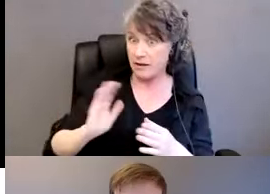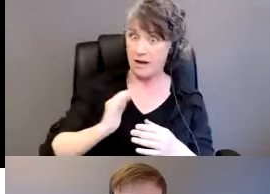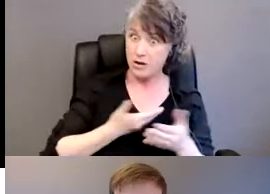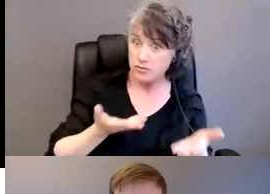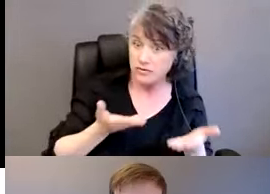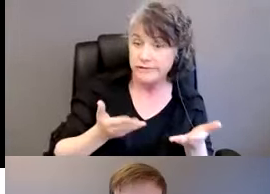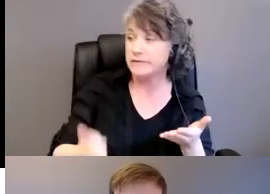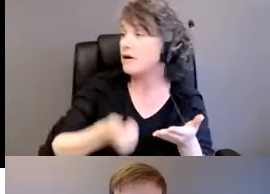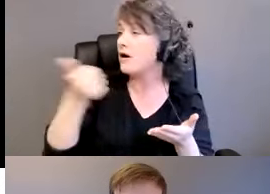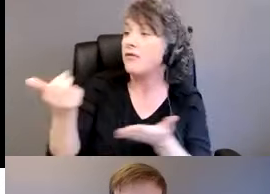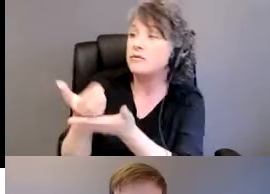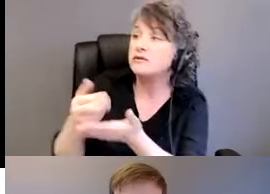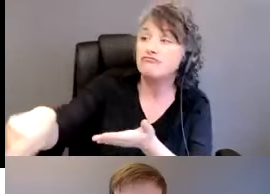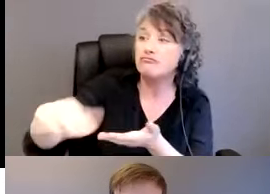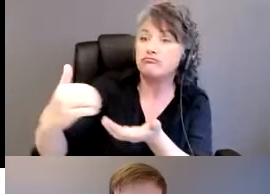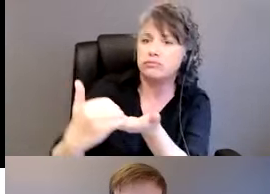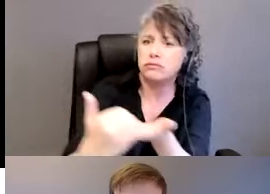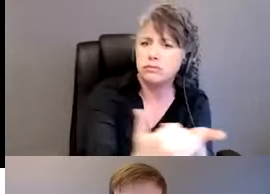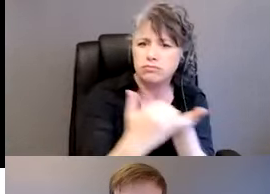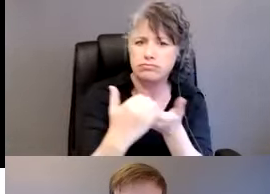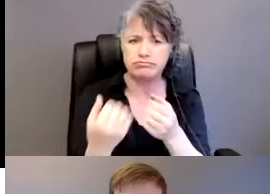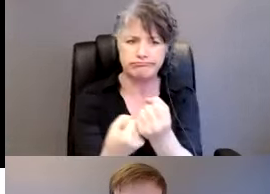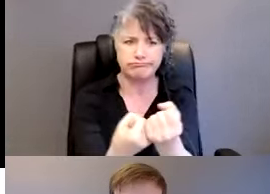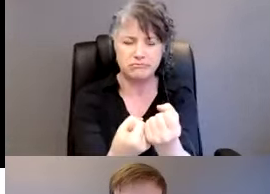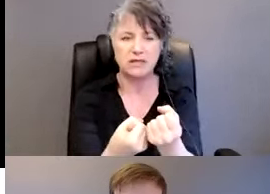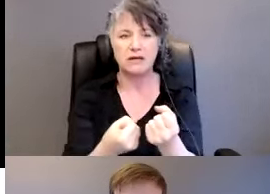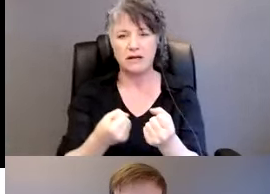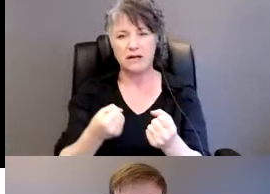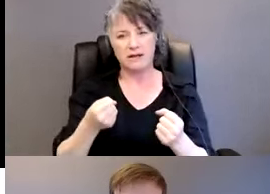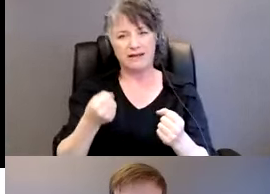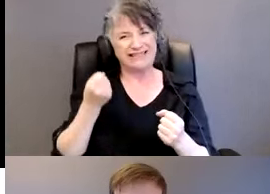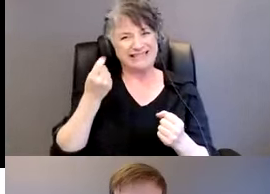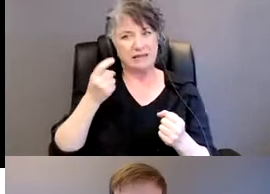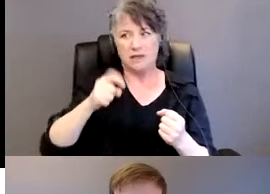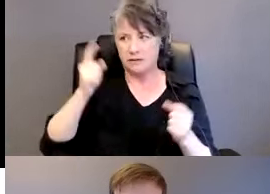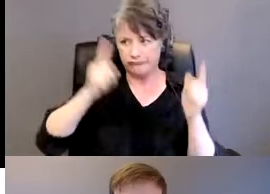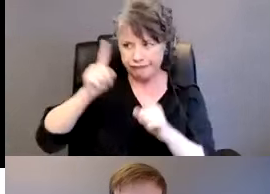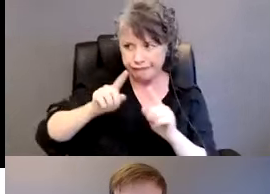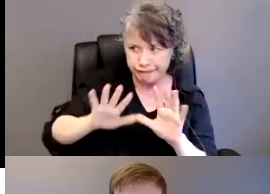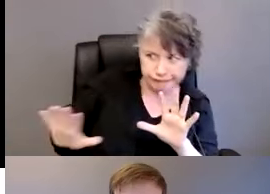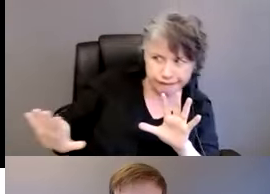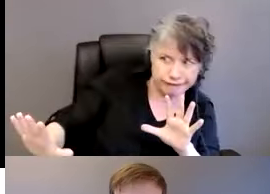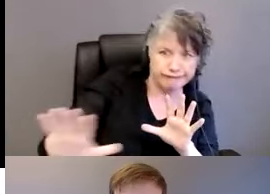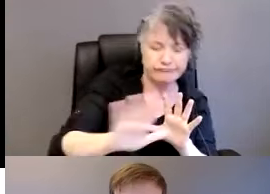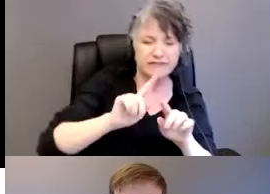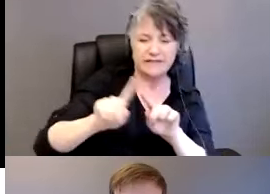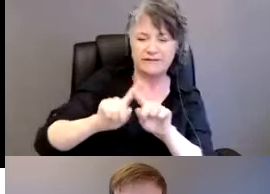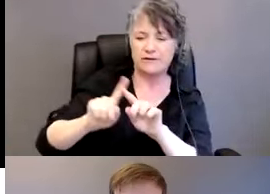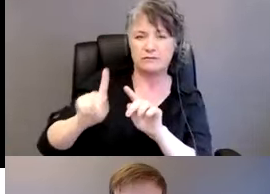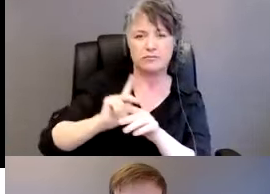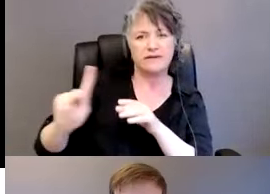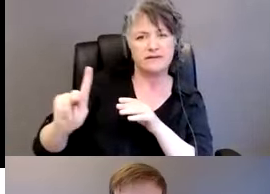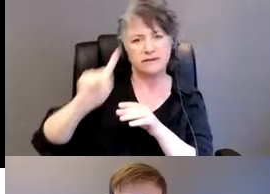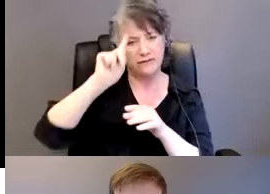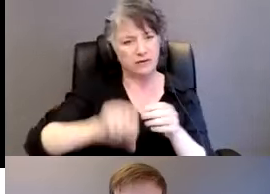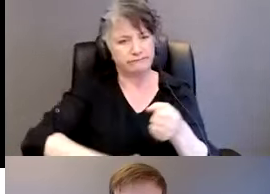linking them to other resources. And to do that, we have to collaborate with a number of professionals that